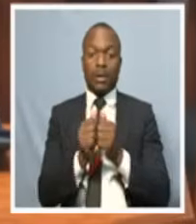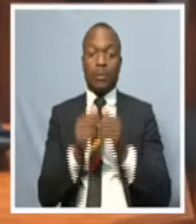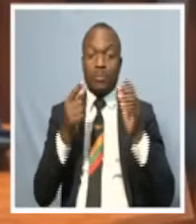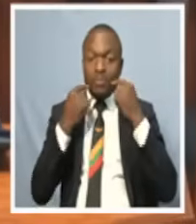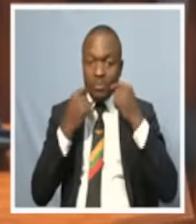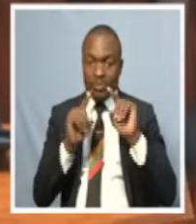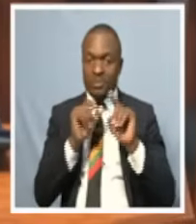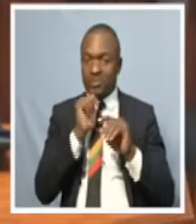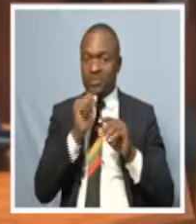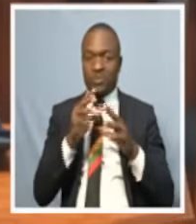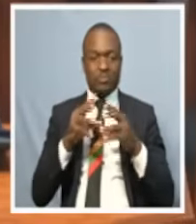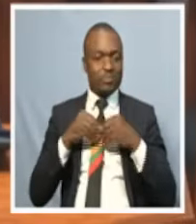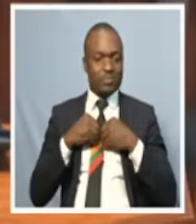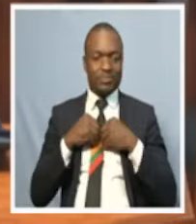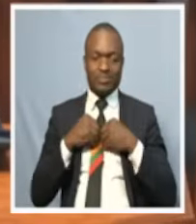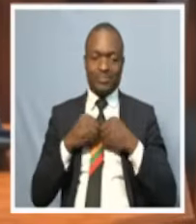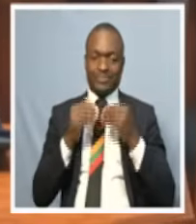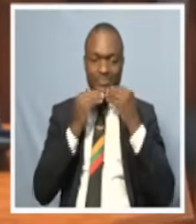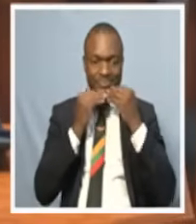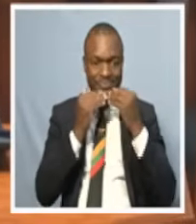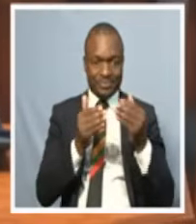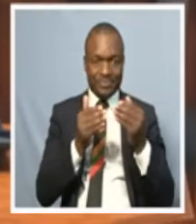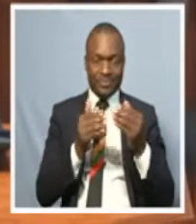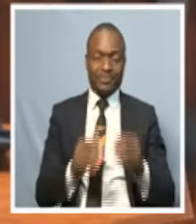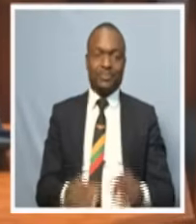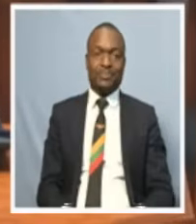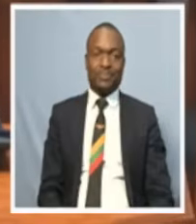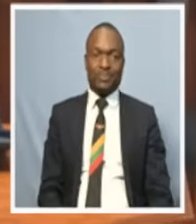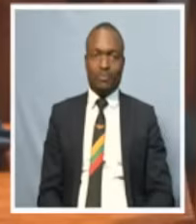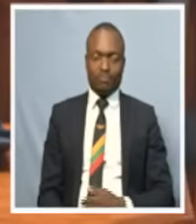not admissible. Thank you.